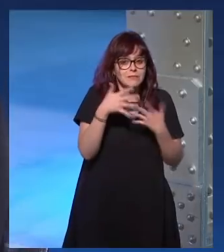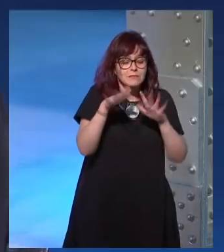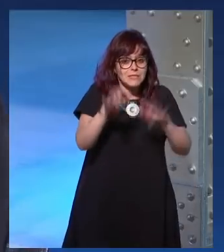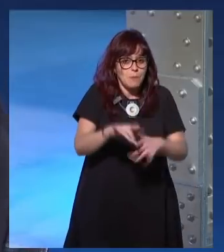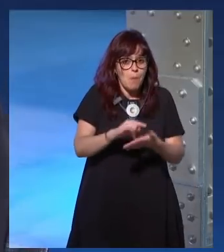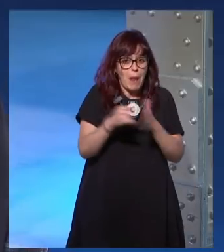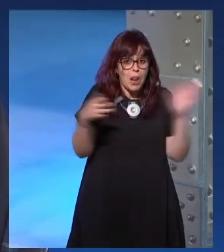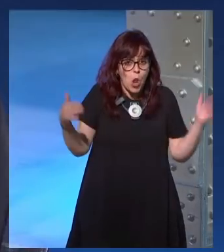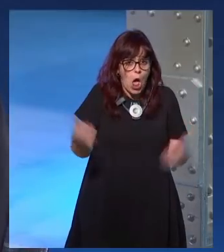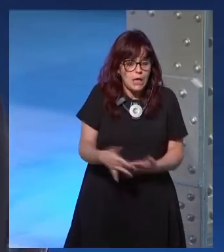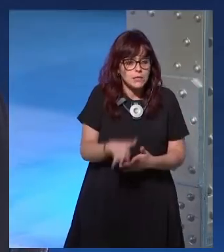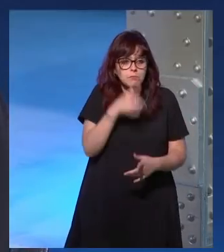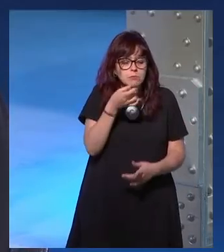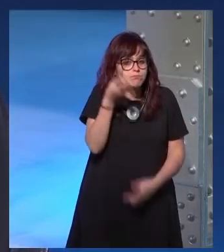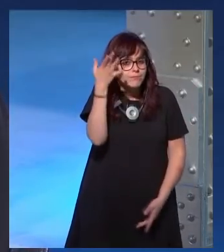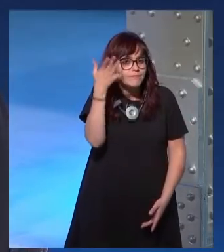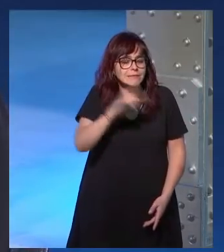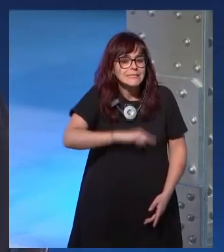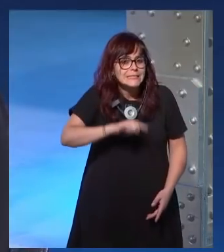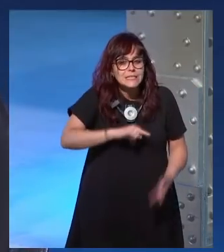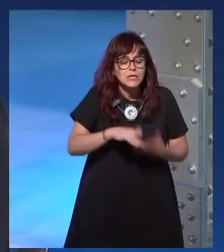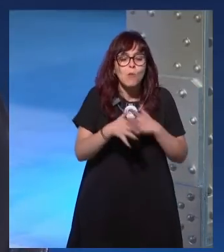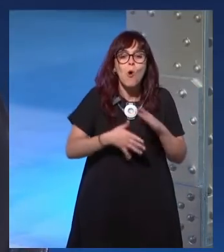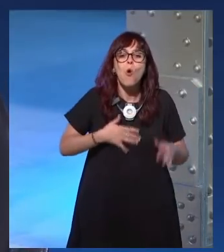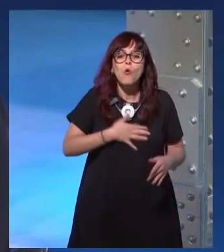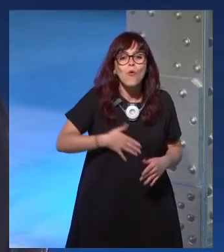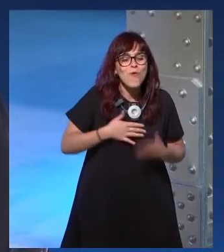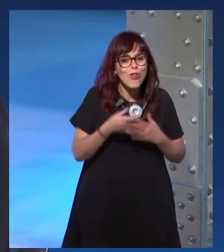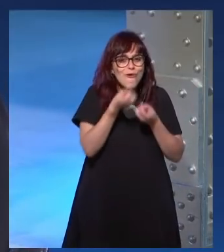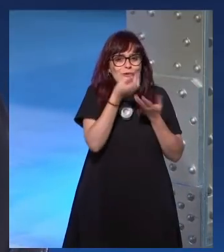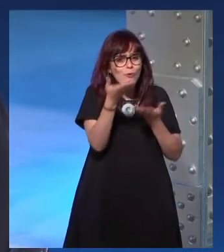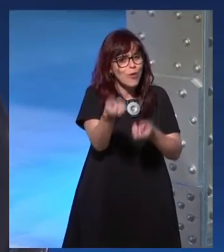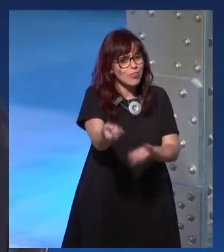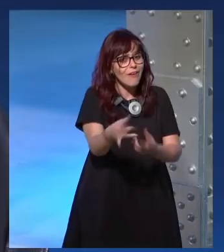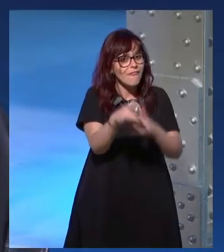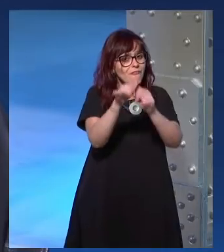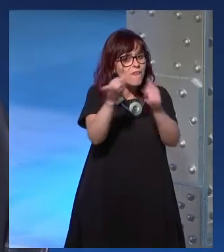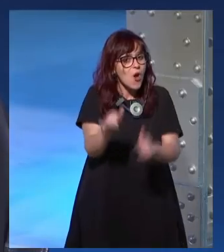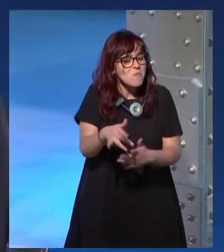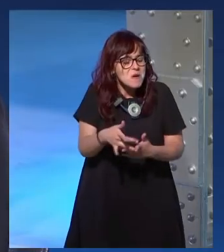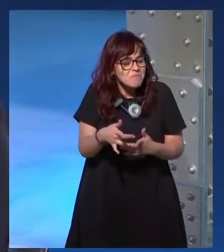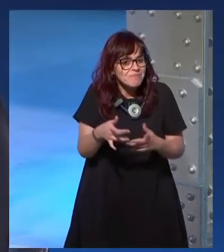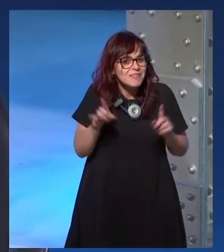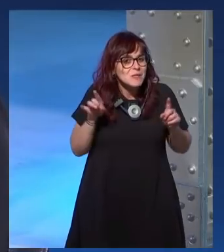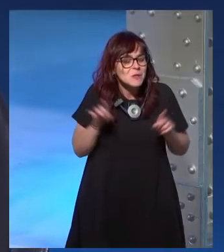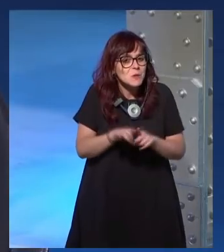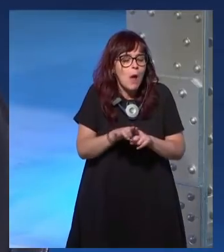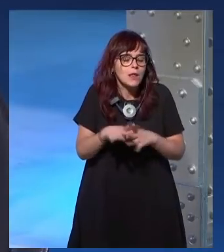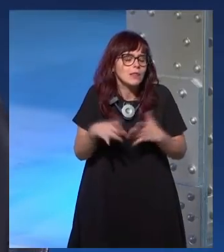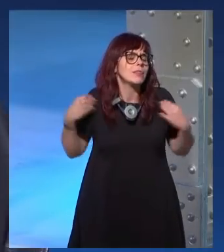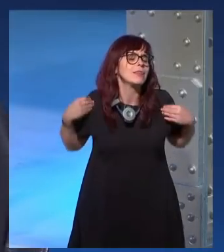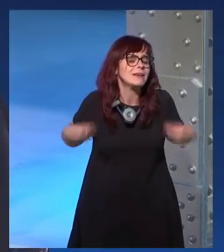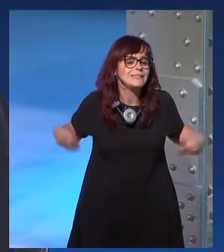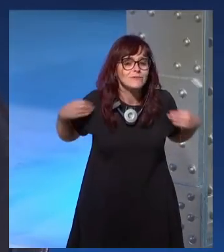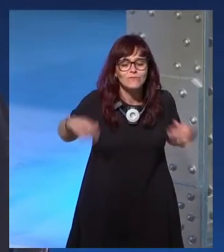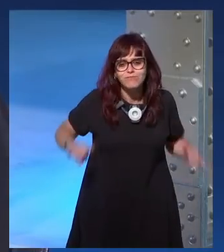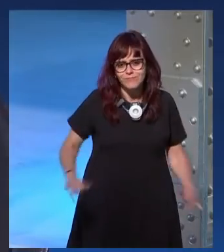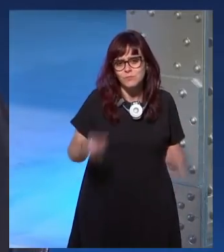associated to intuition, and the feeling is that you have to be comfortable with what you're writing, with what you're telling,